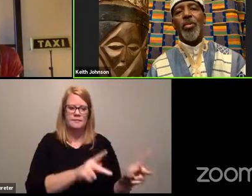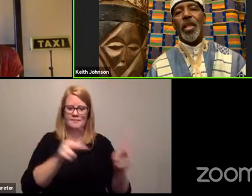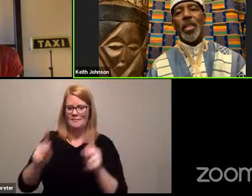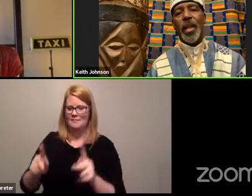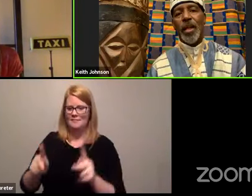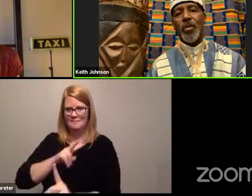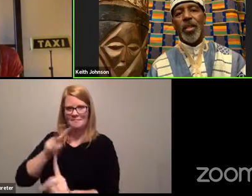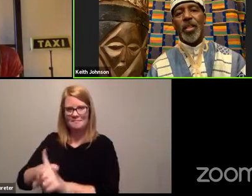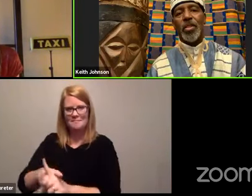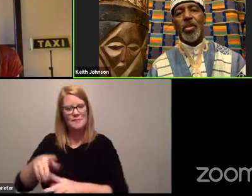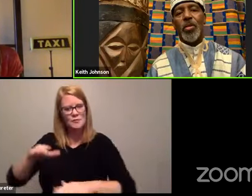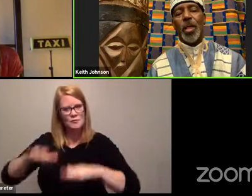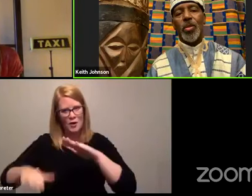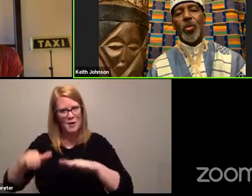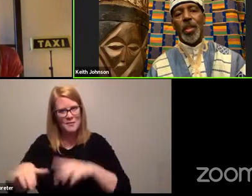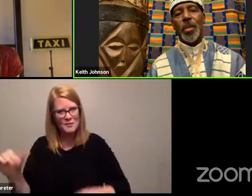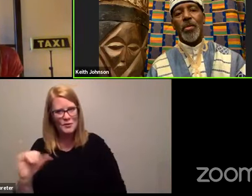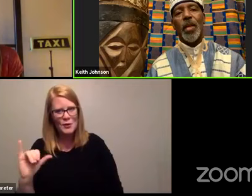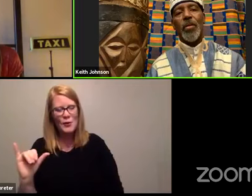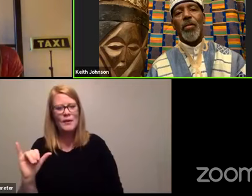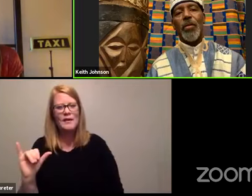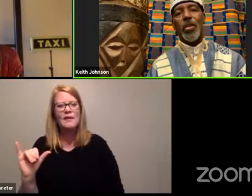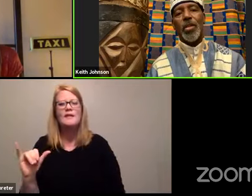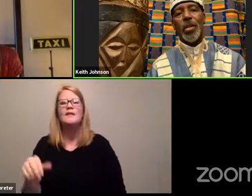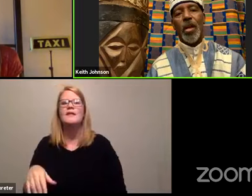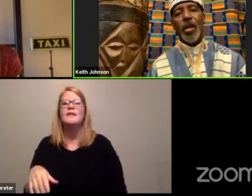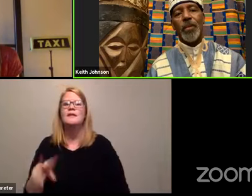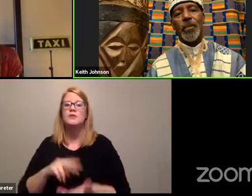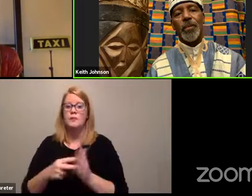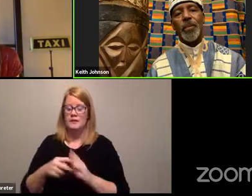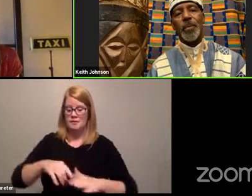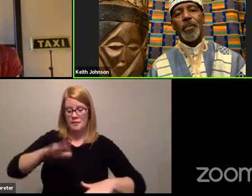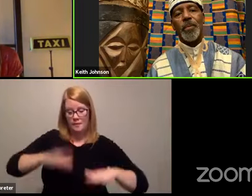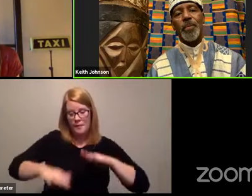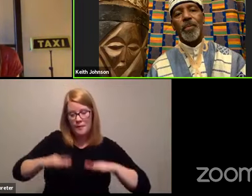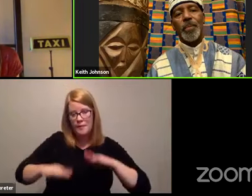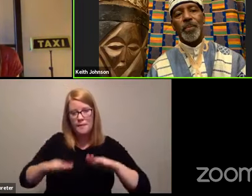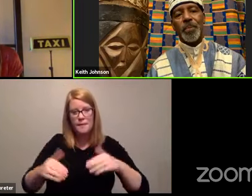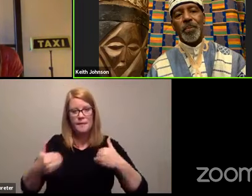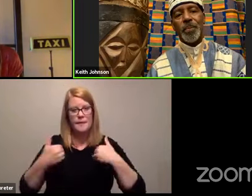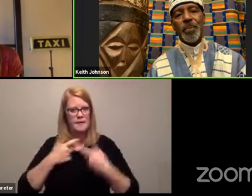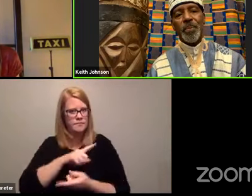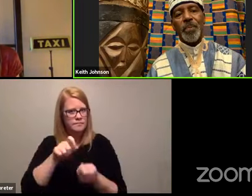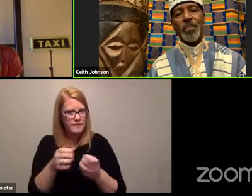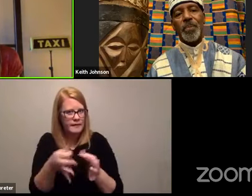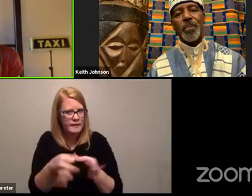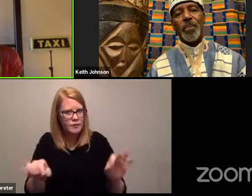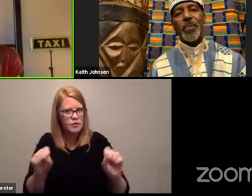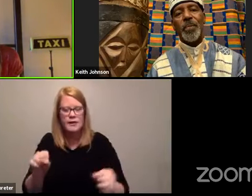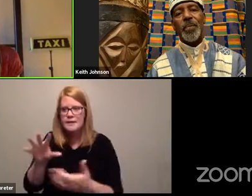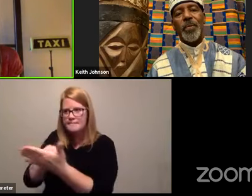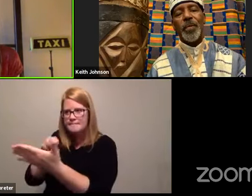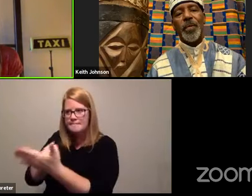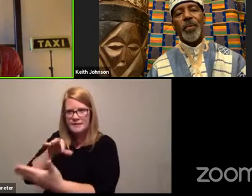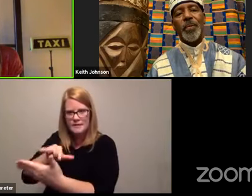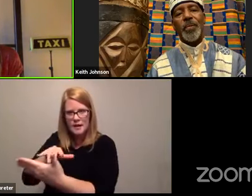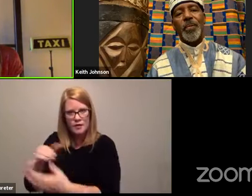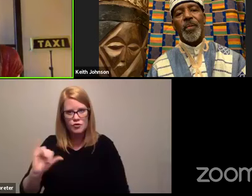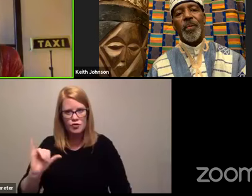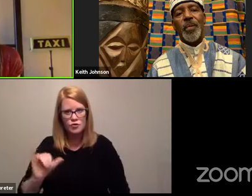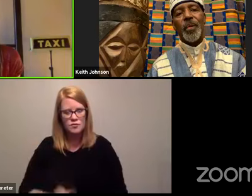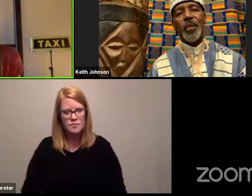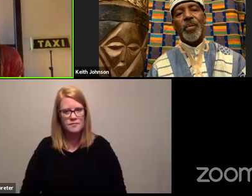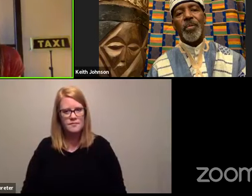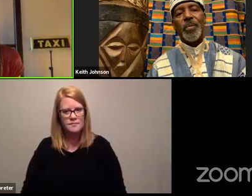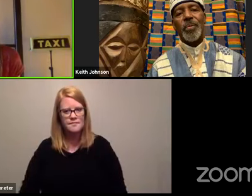there's so much language and so much wisdom for you to learn. That's beautiful. Yeah, and